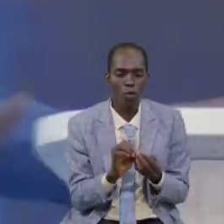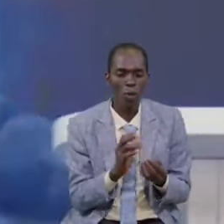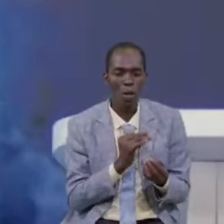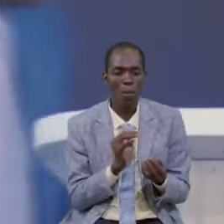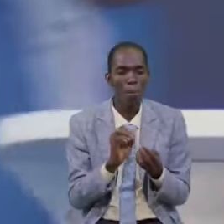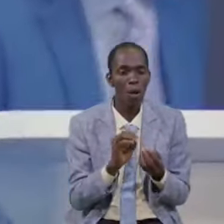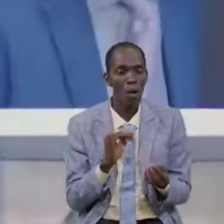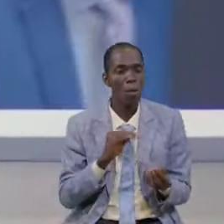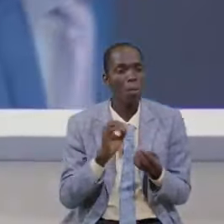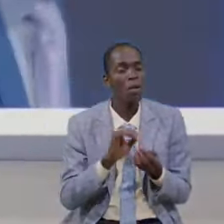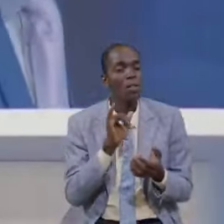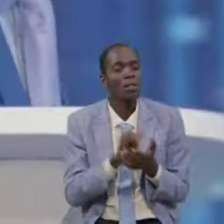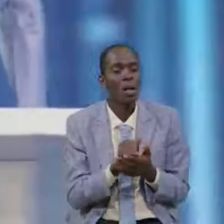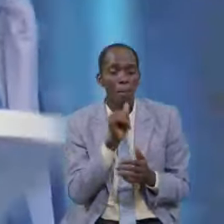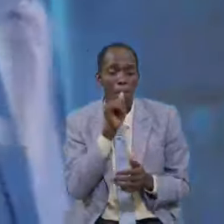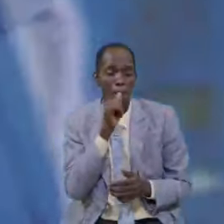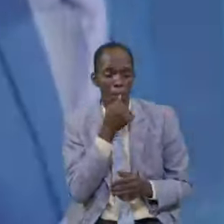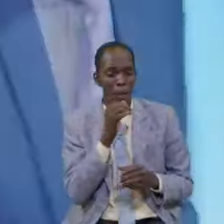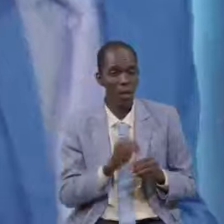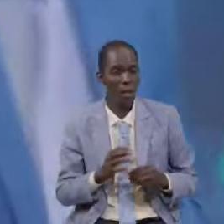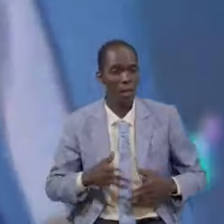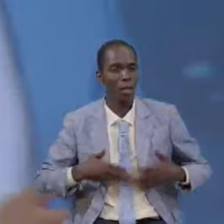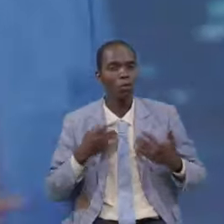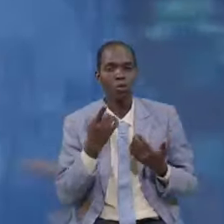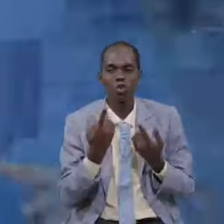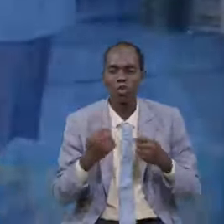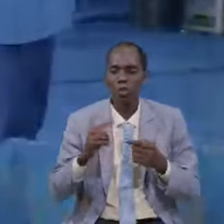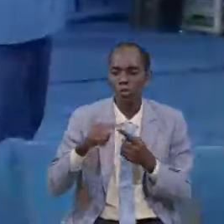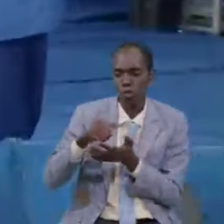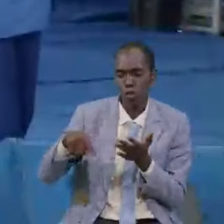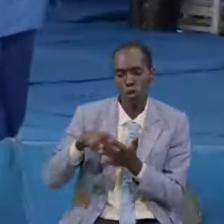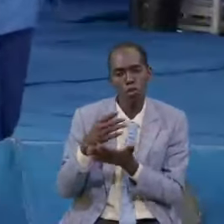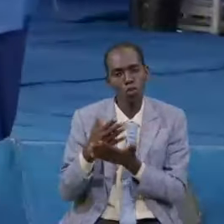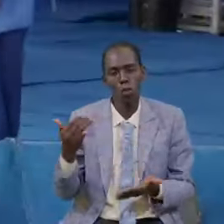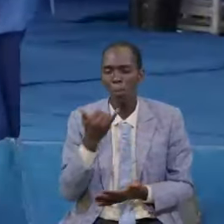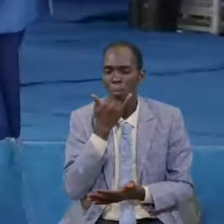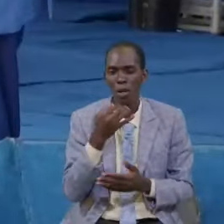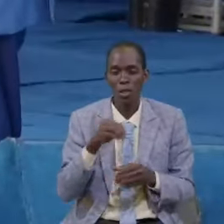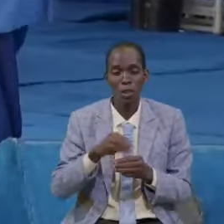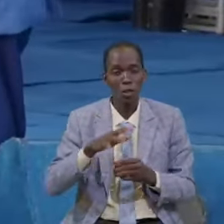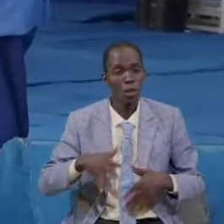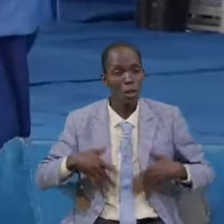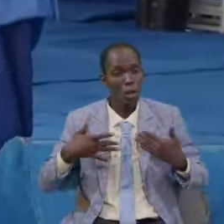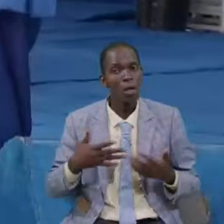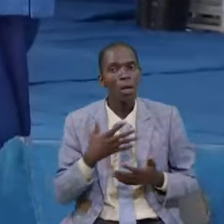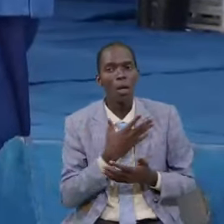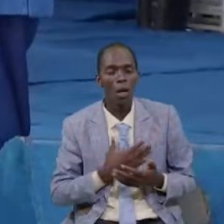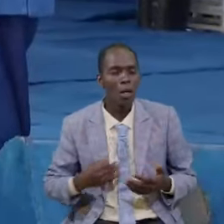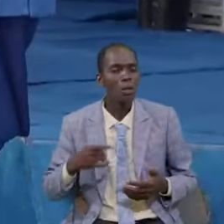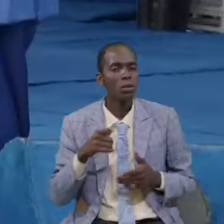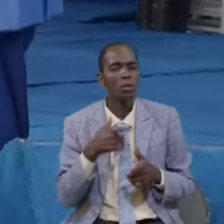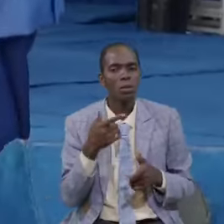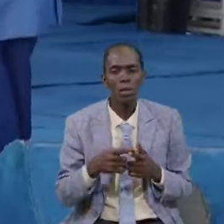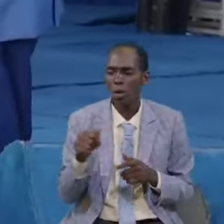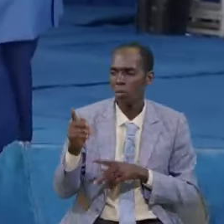You're trying to correct something in your life, and then the other felt that in a hurry, "I decide, I make